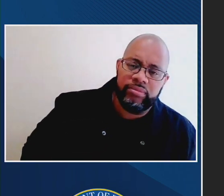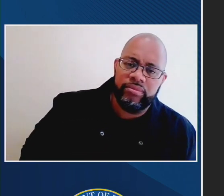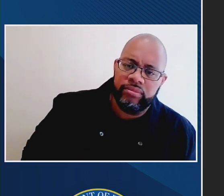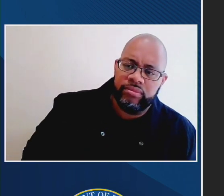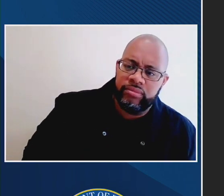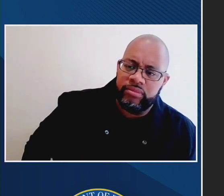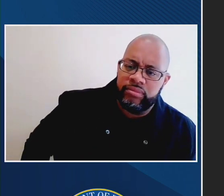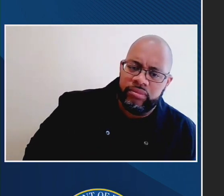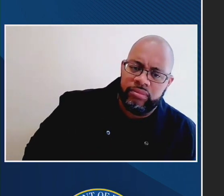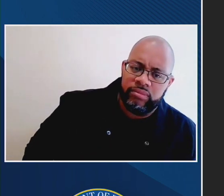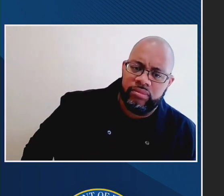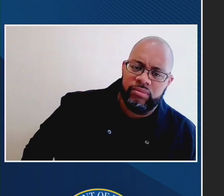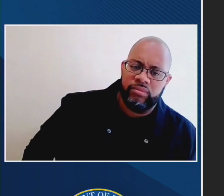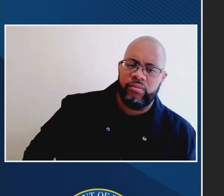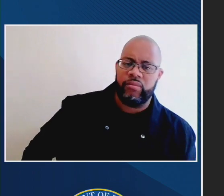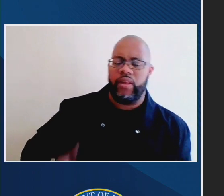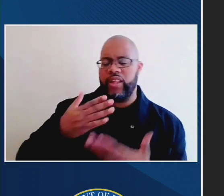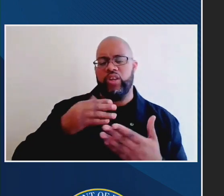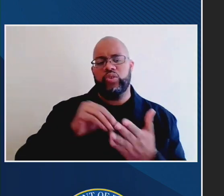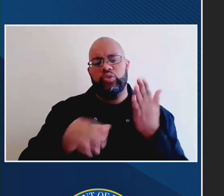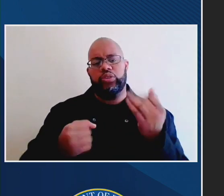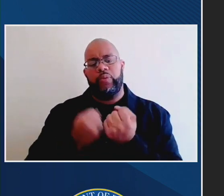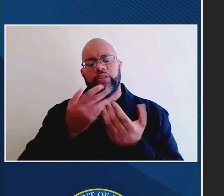I think student support services were next.